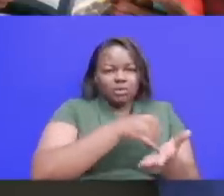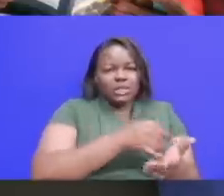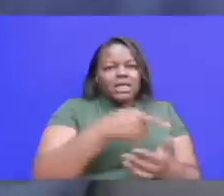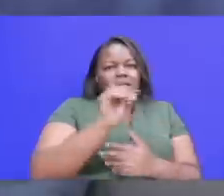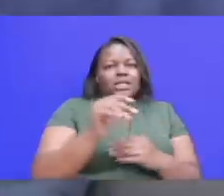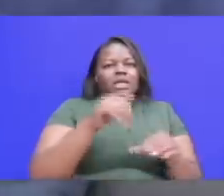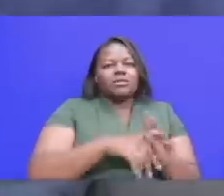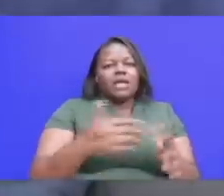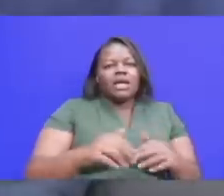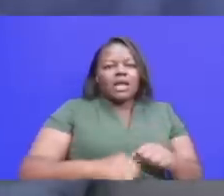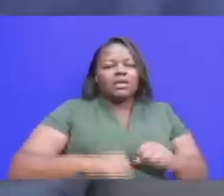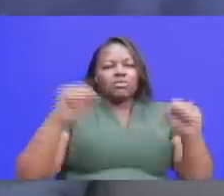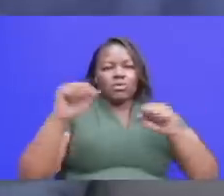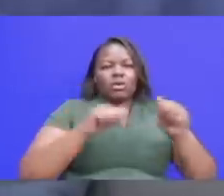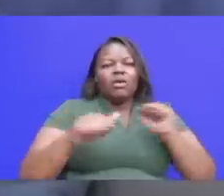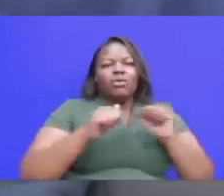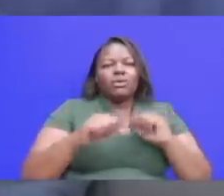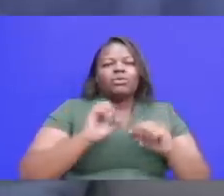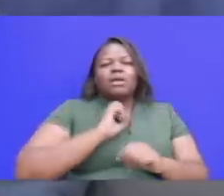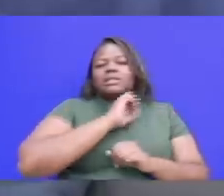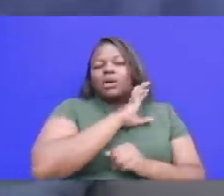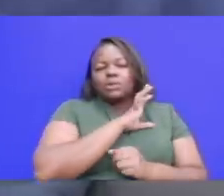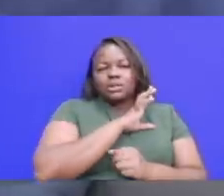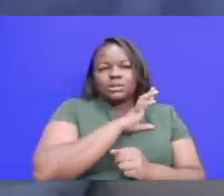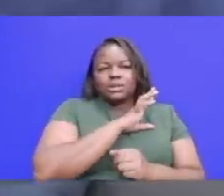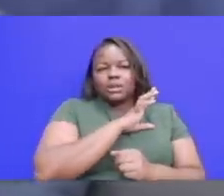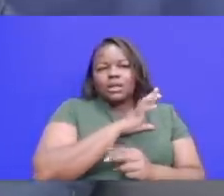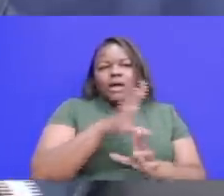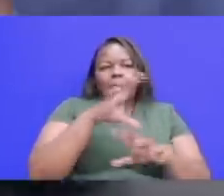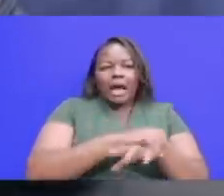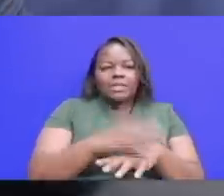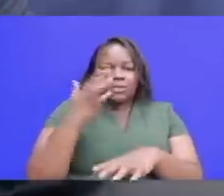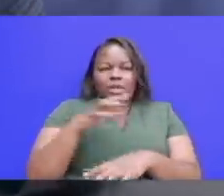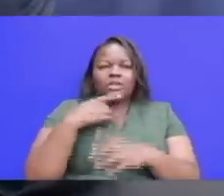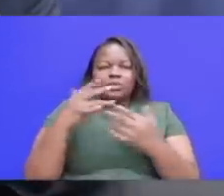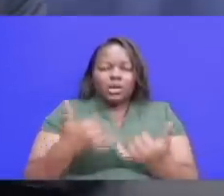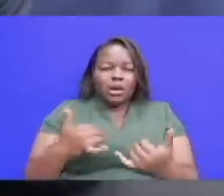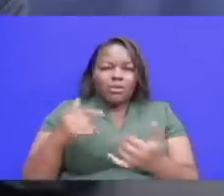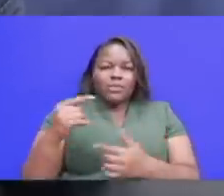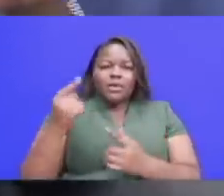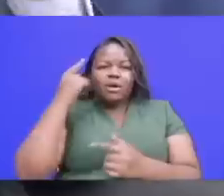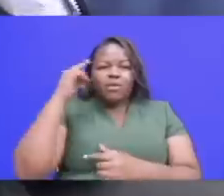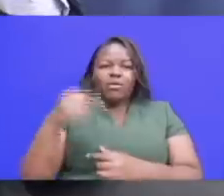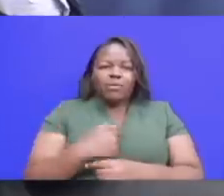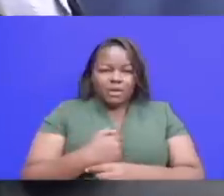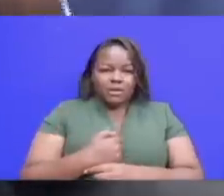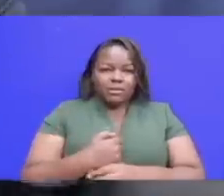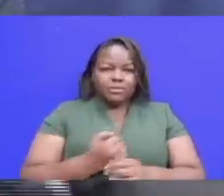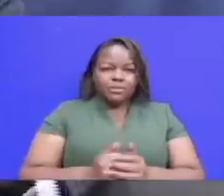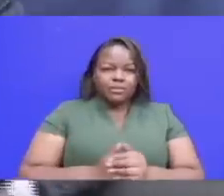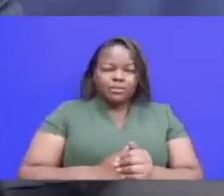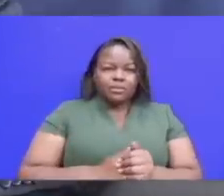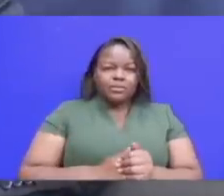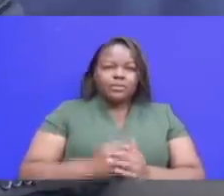throng which were shouting, she has been found. Yeah. So to me here is that what